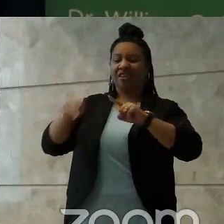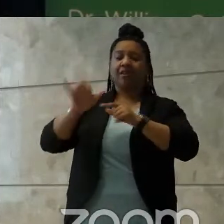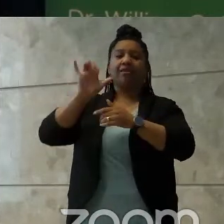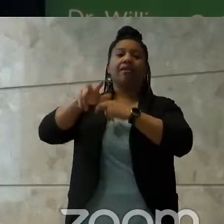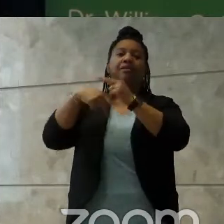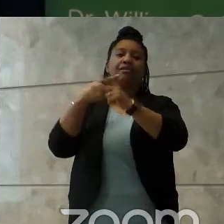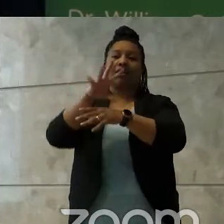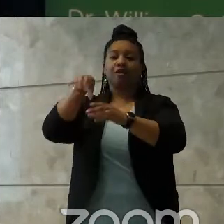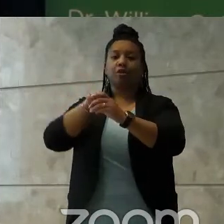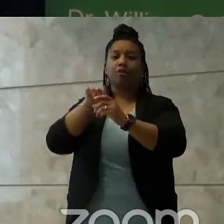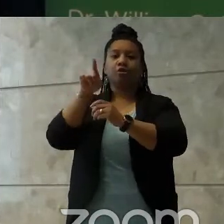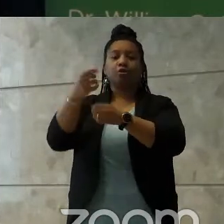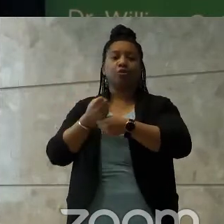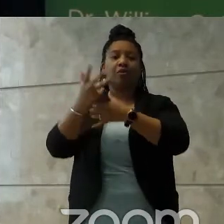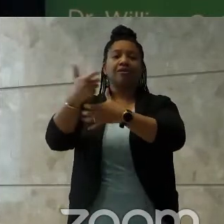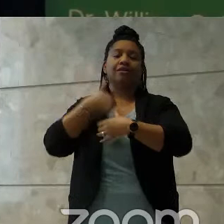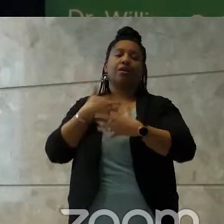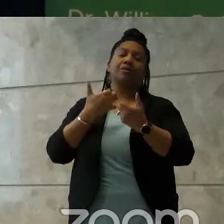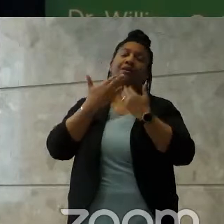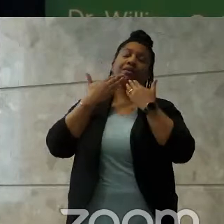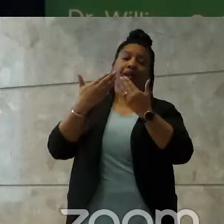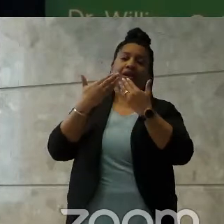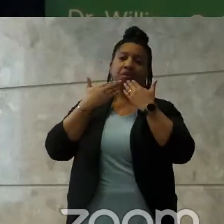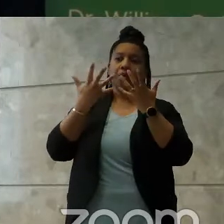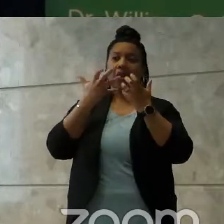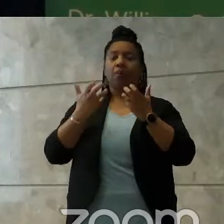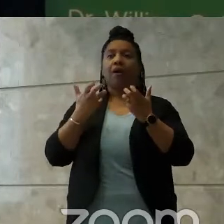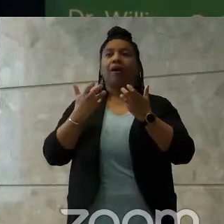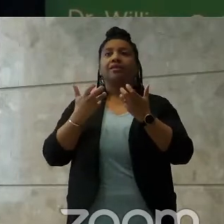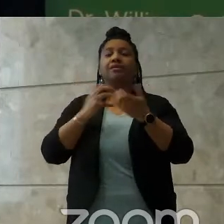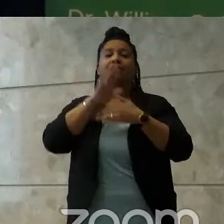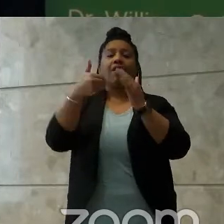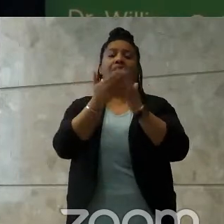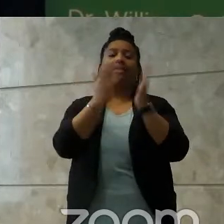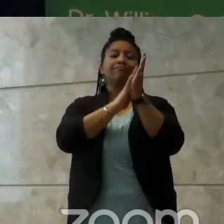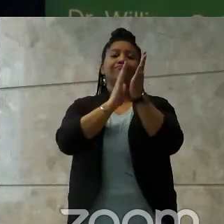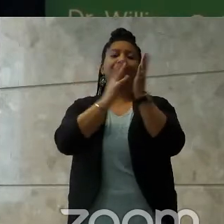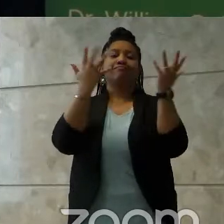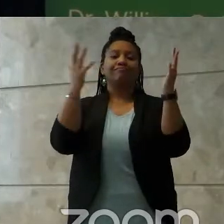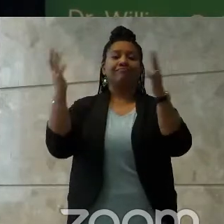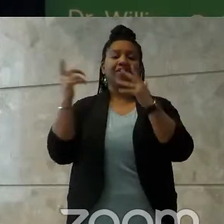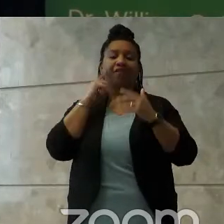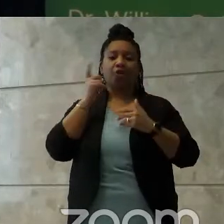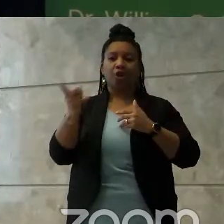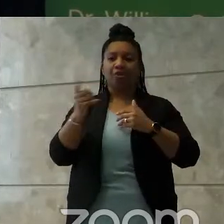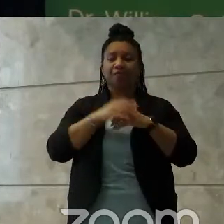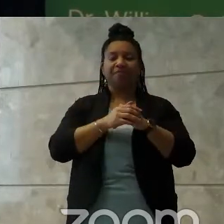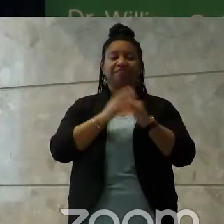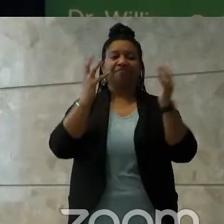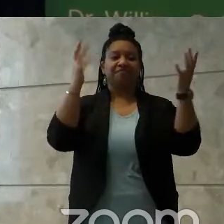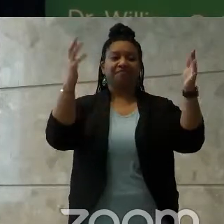give. And I really want to thank you. And I want to give us all a hand for her in her work.